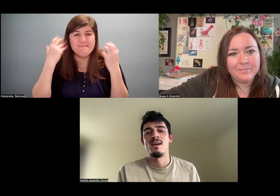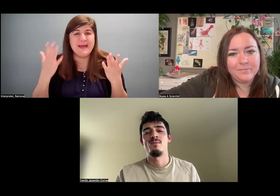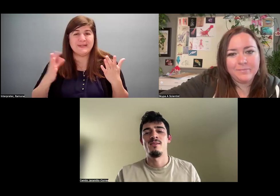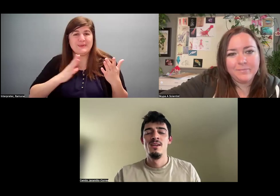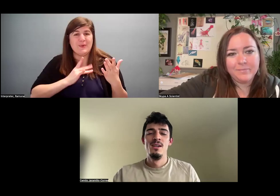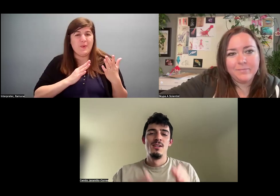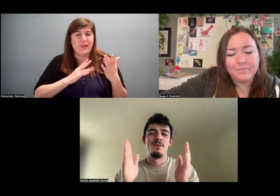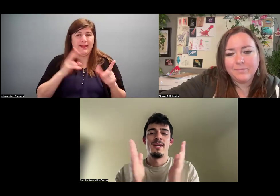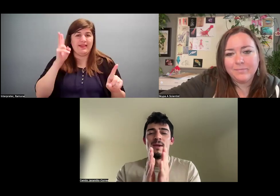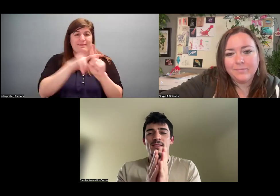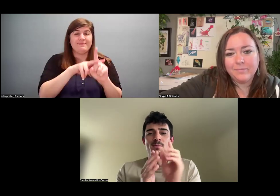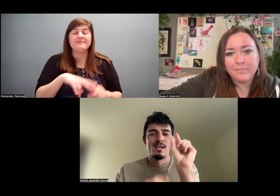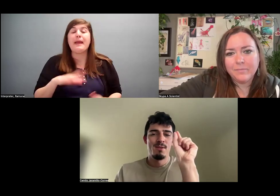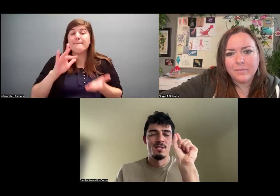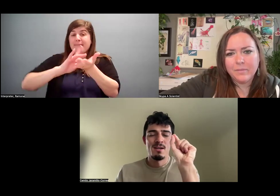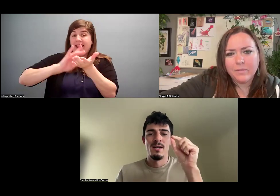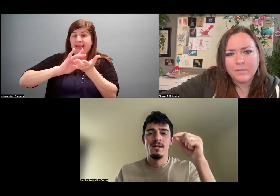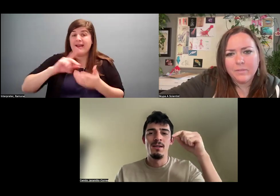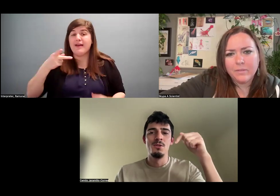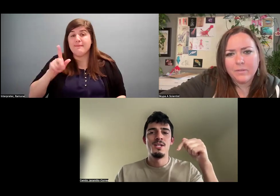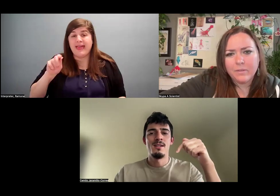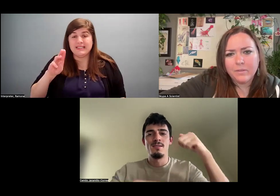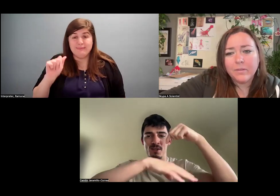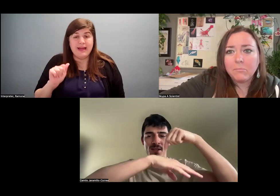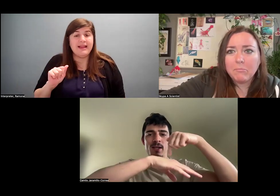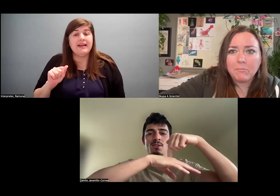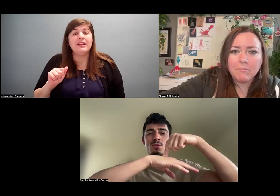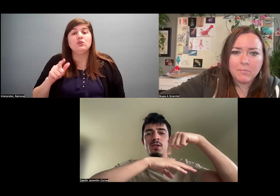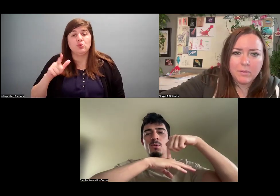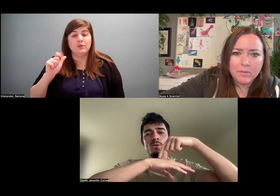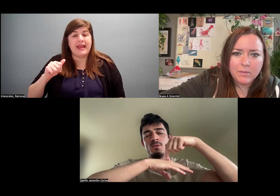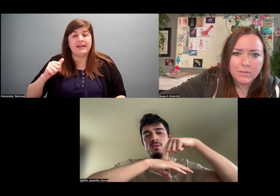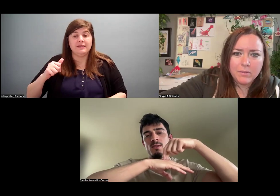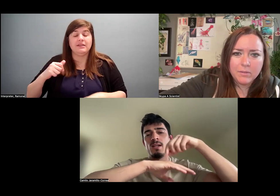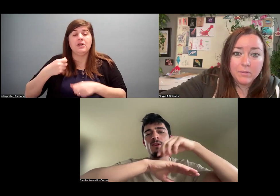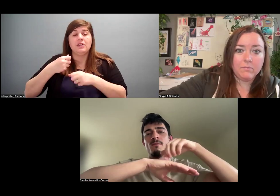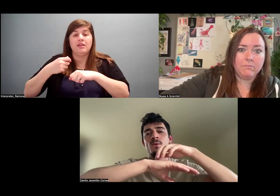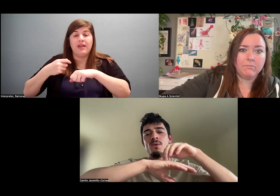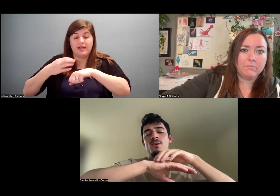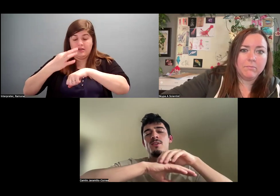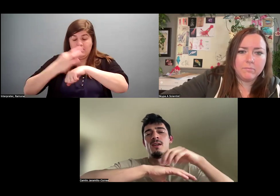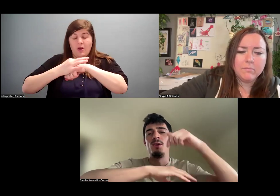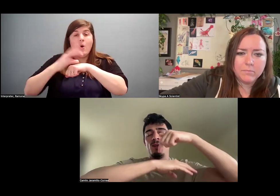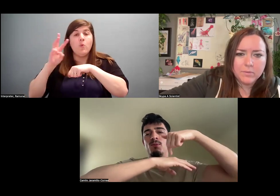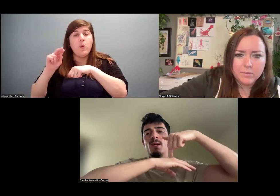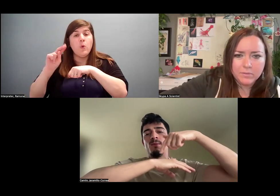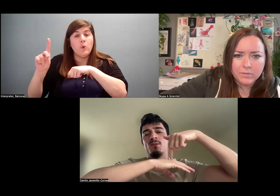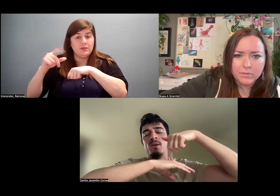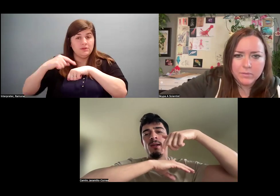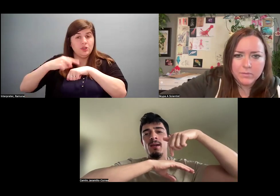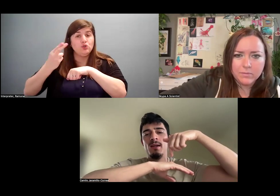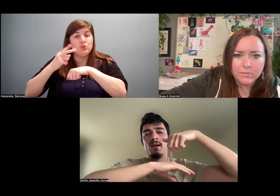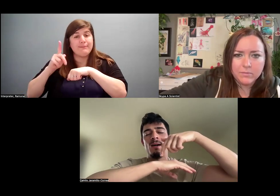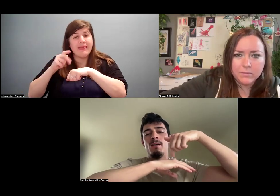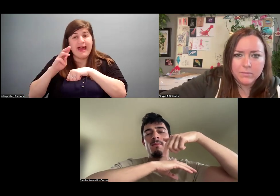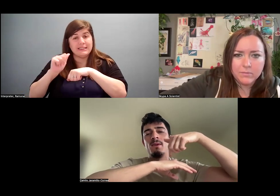medical plasmas. So we can make these plasmas that are like little jets and you can like treat wounds. Like if you have a wound on your skin, you can use plasmas to